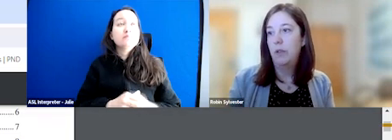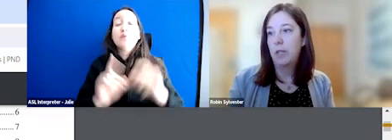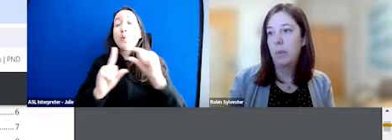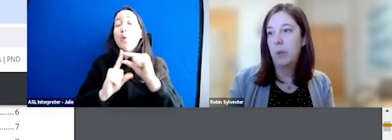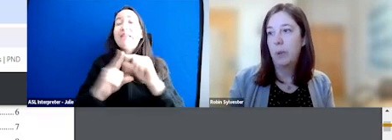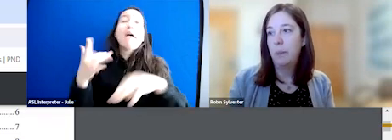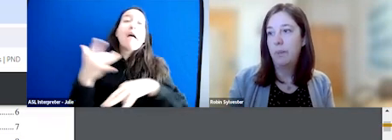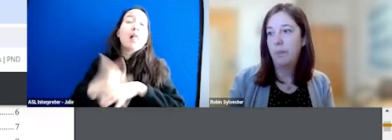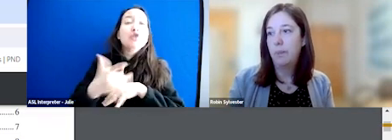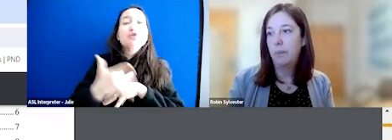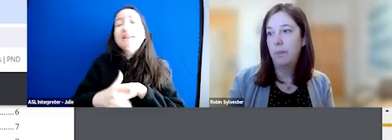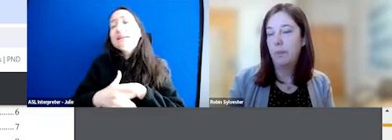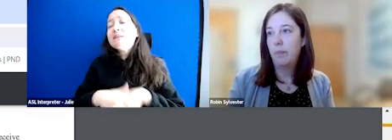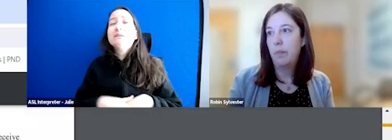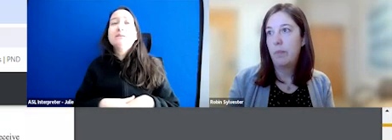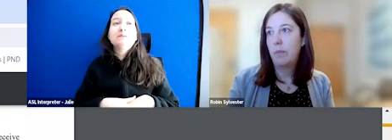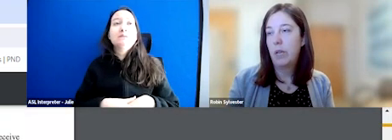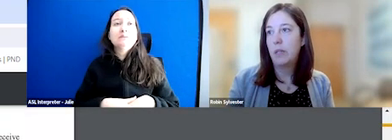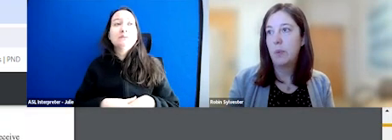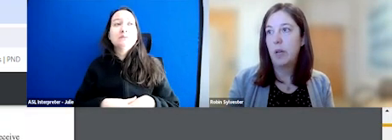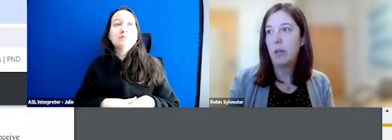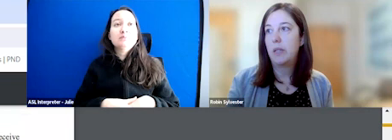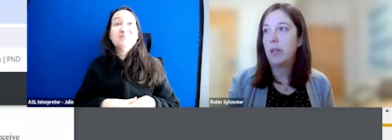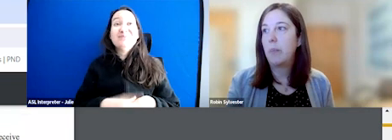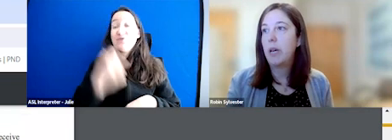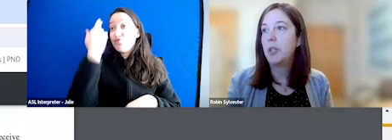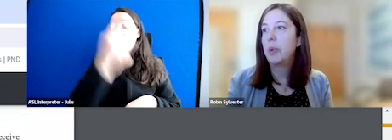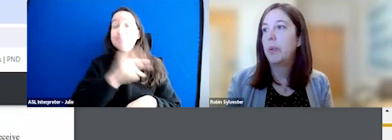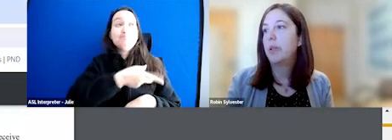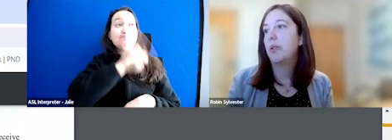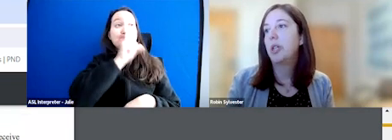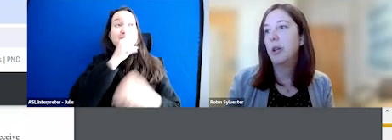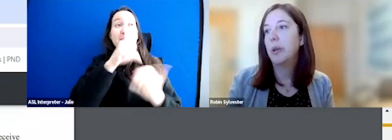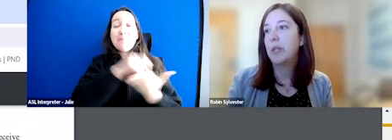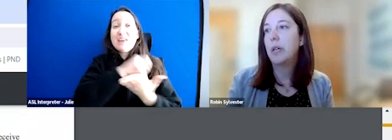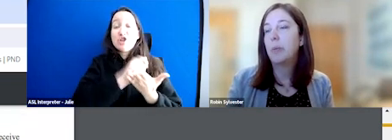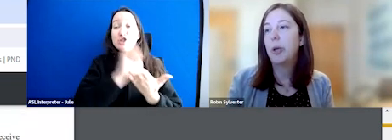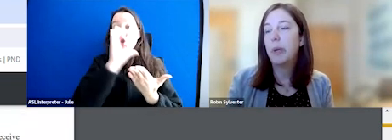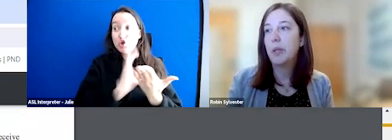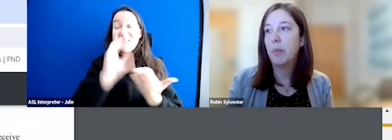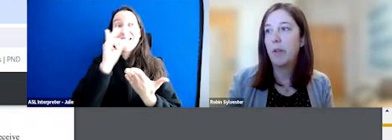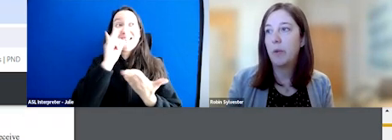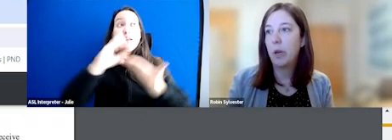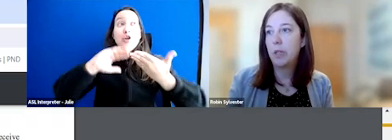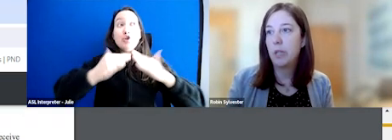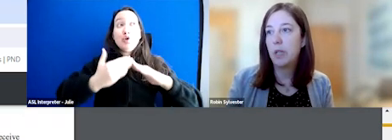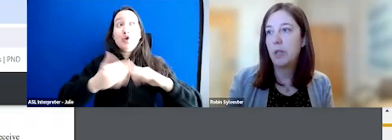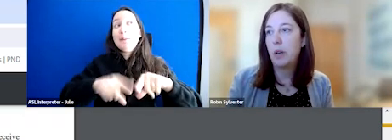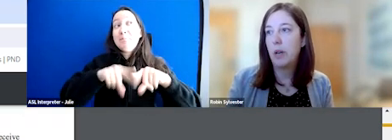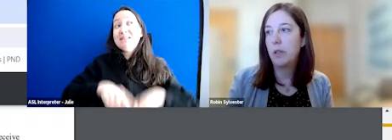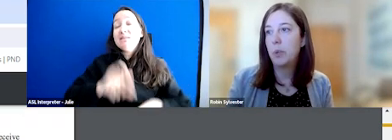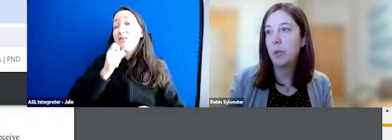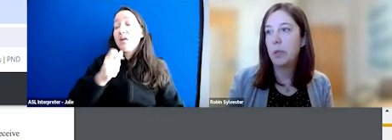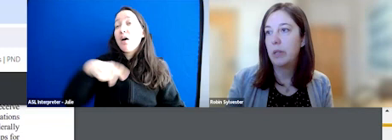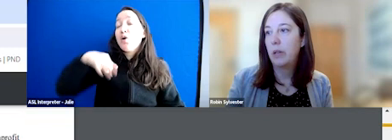eligibility, for example. Because this was not listed on that page, we want to search here. You can see that community-based nonprofit organizations